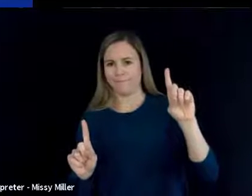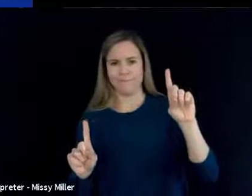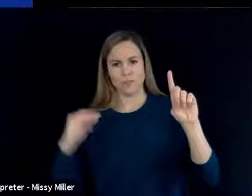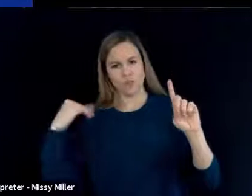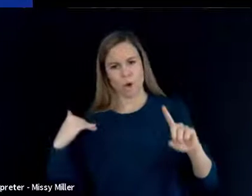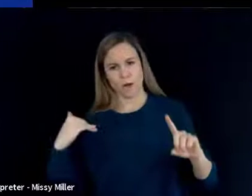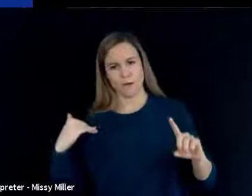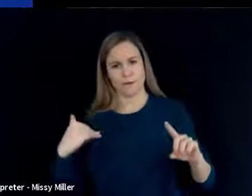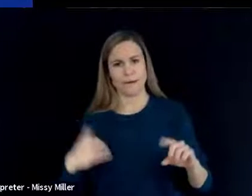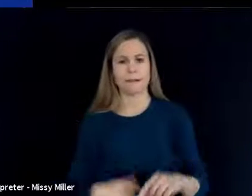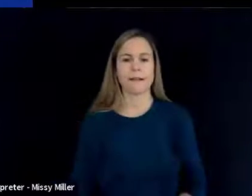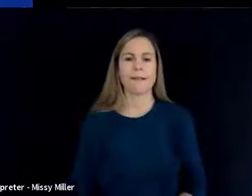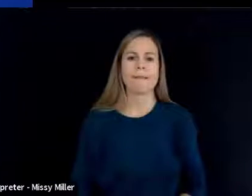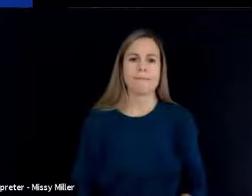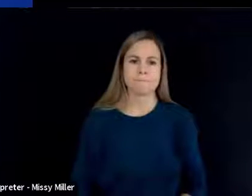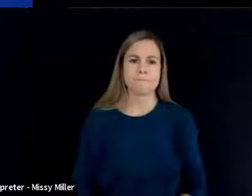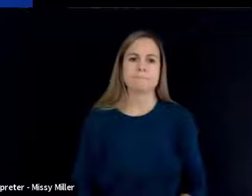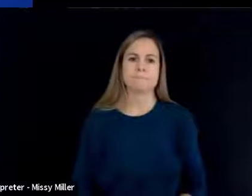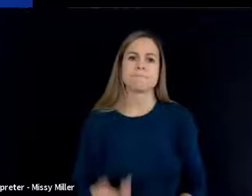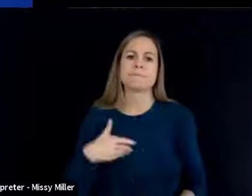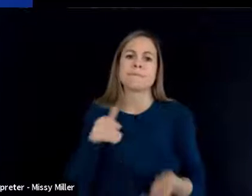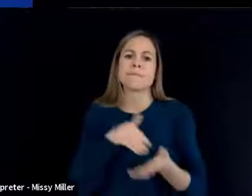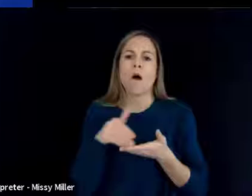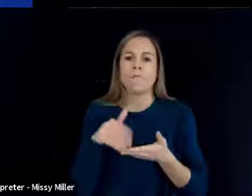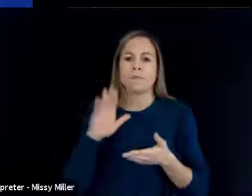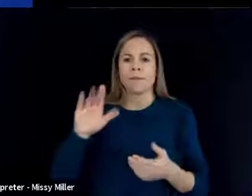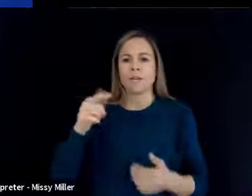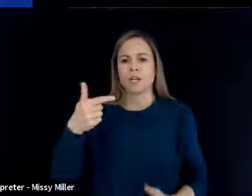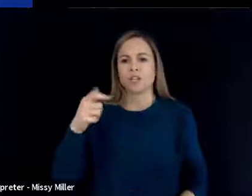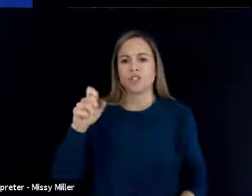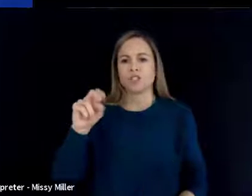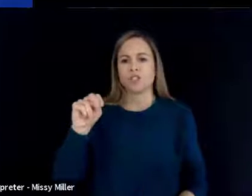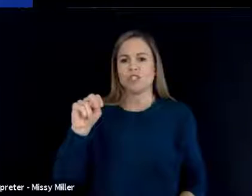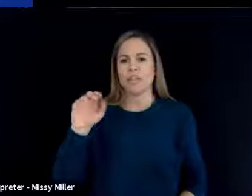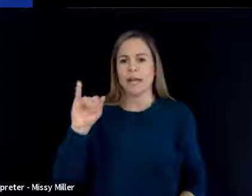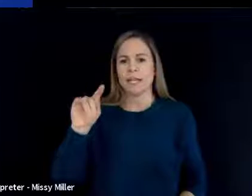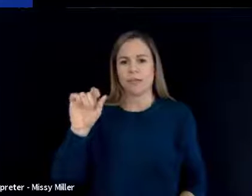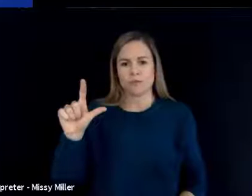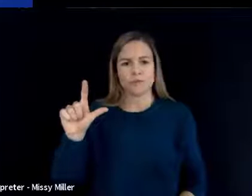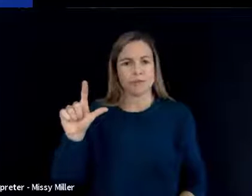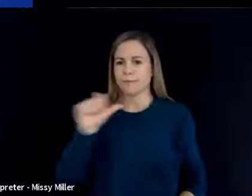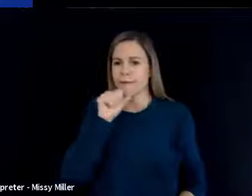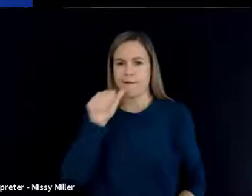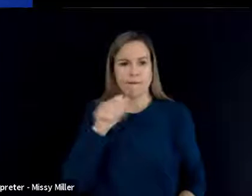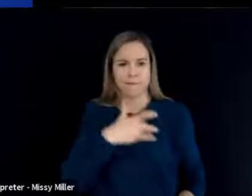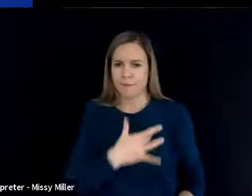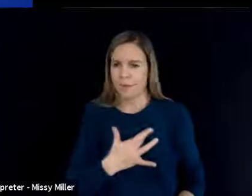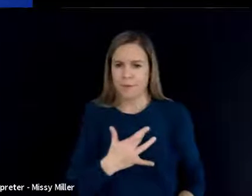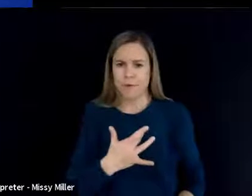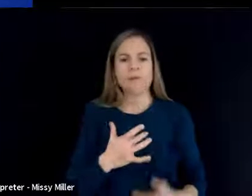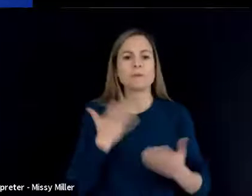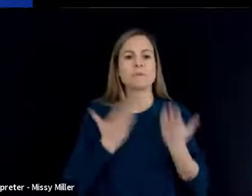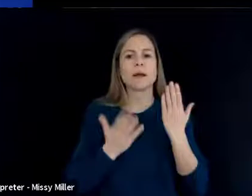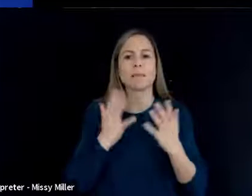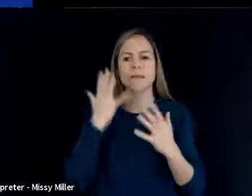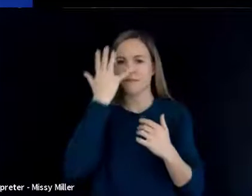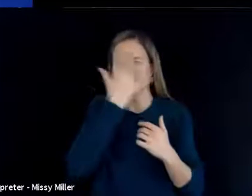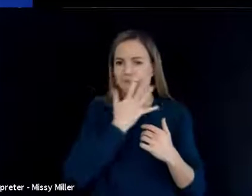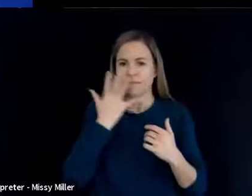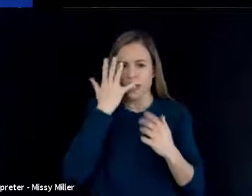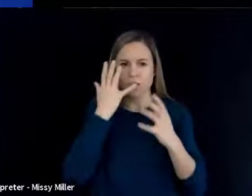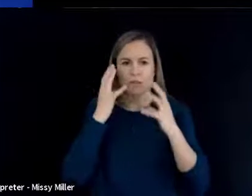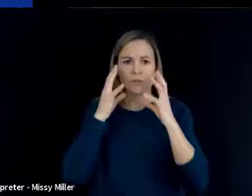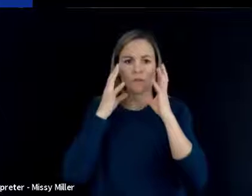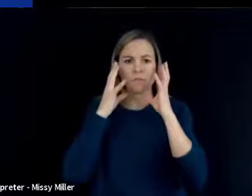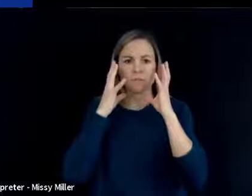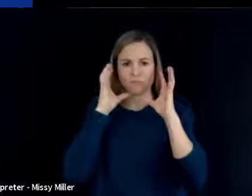They have oftentimes genital abnormalities, and then sometimes facial clefts are an issue where you'll